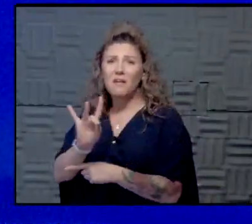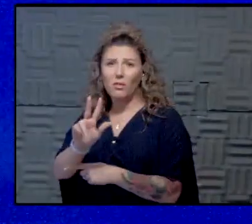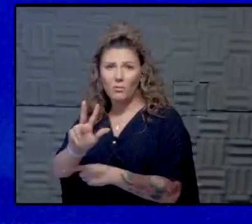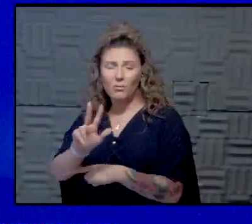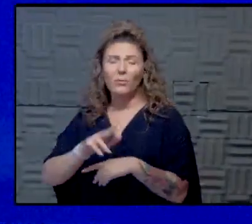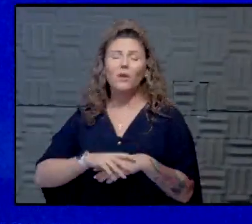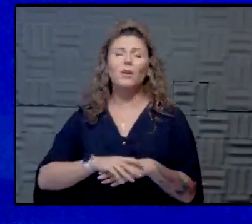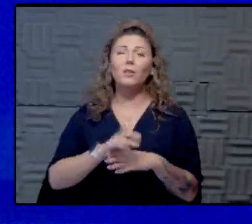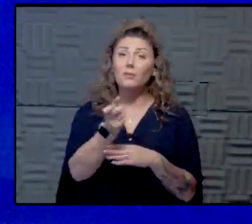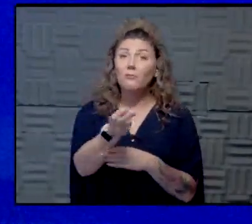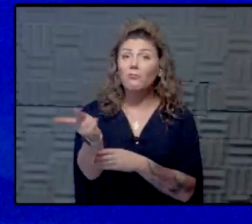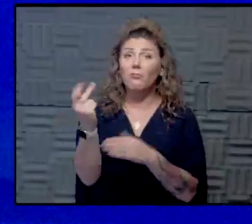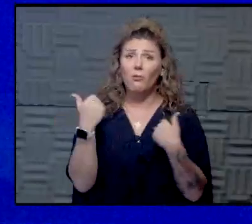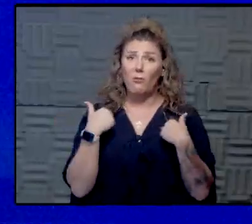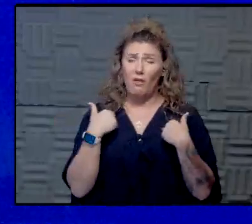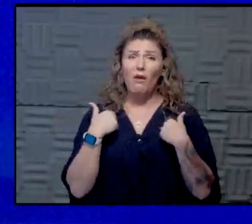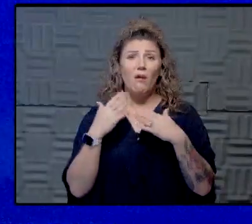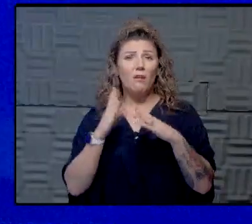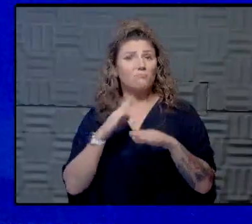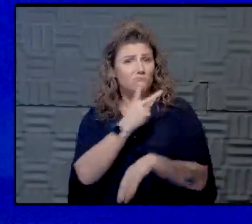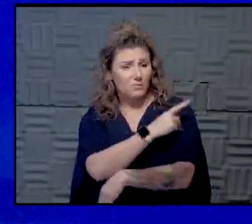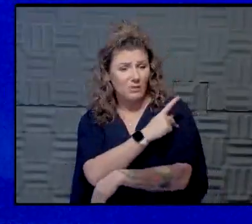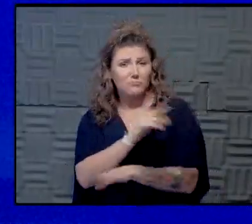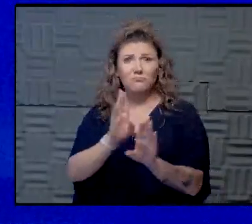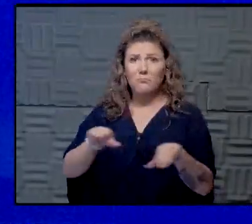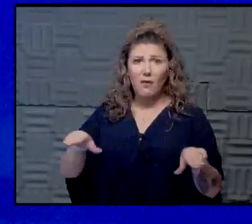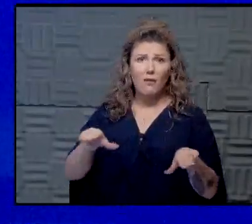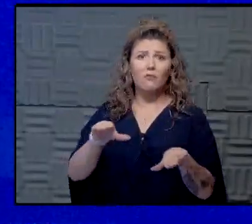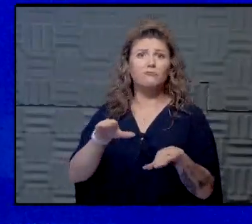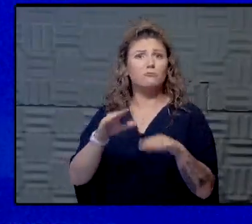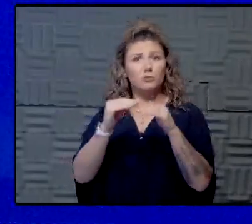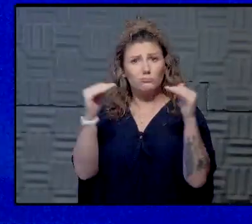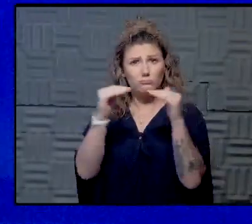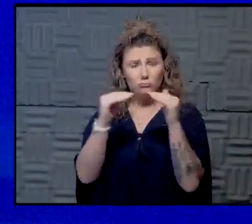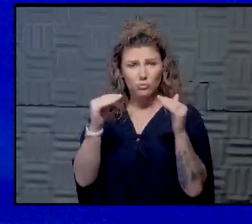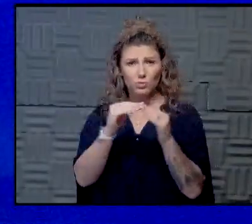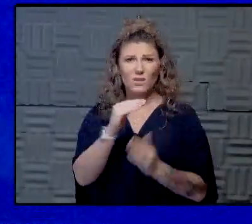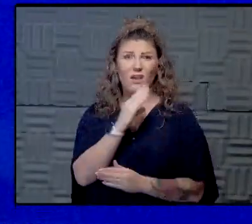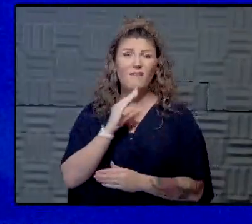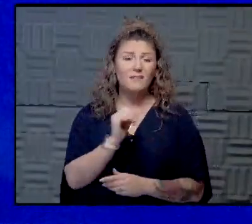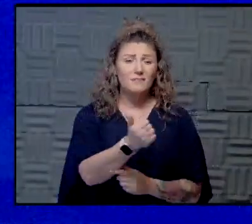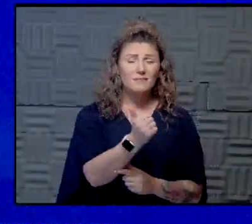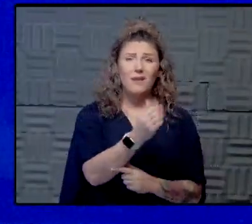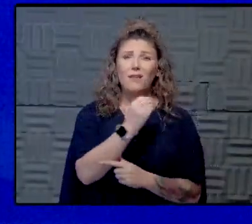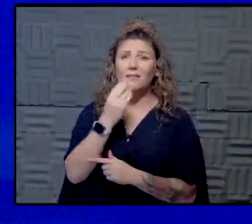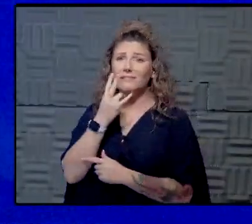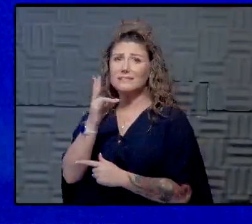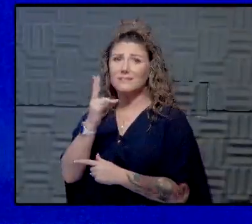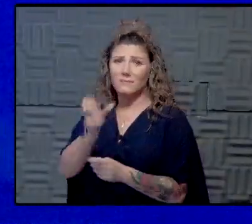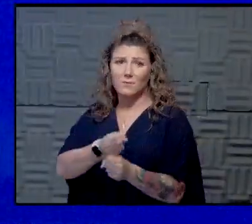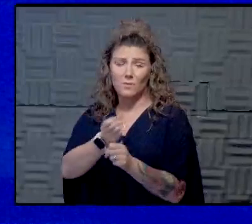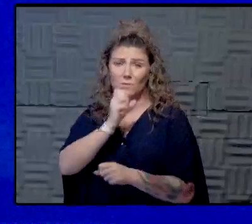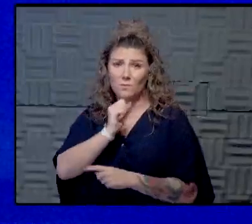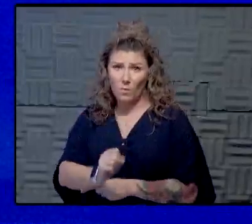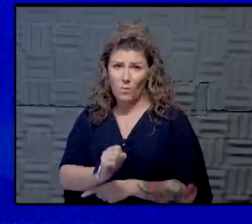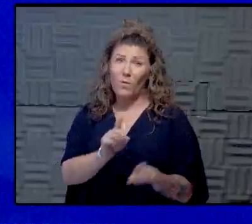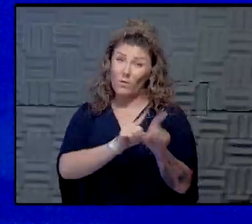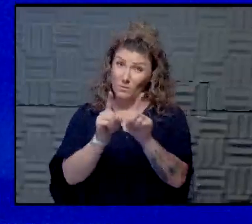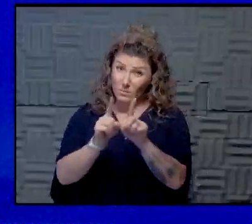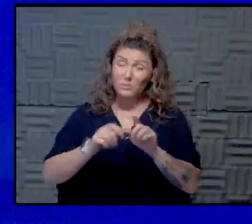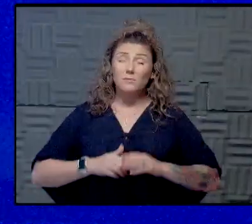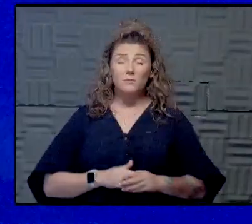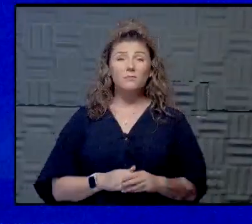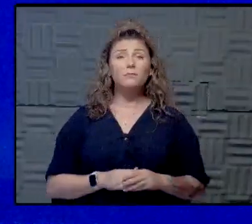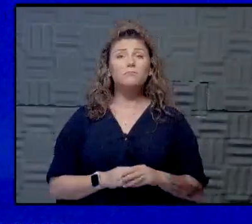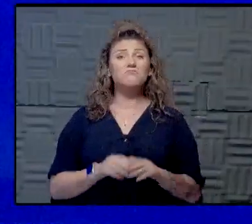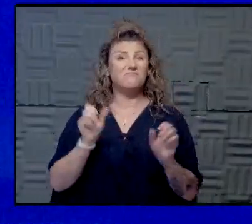our pediatric floor as well, and those patients are 10 and 17 years old, respectively, also. So